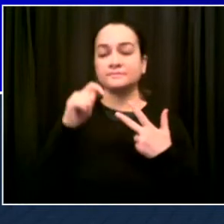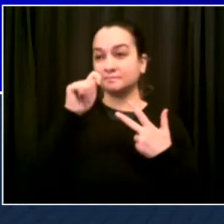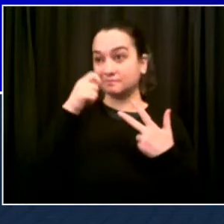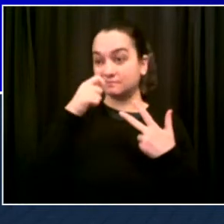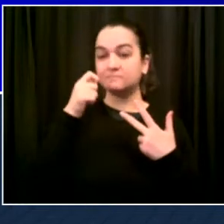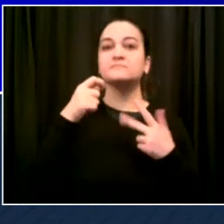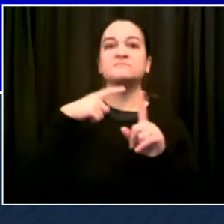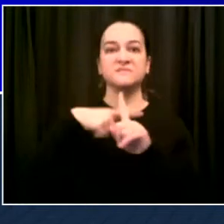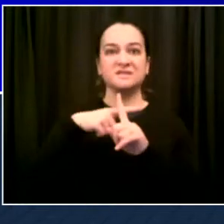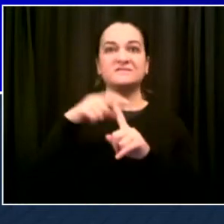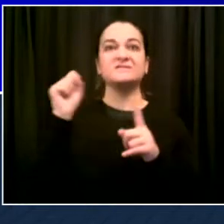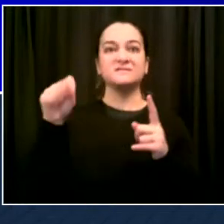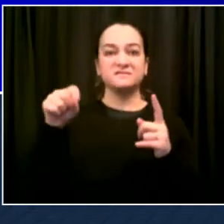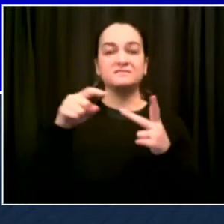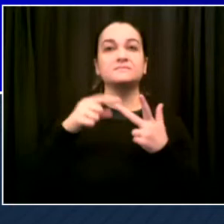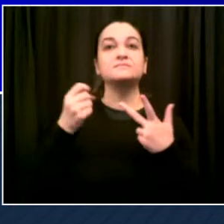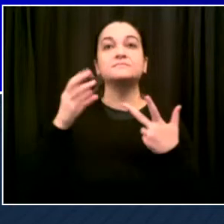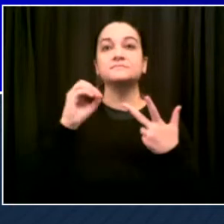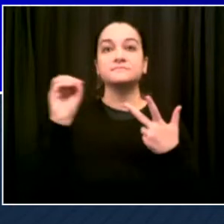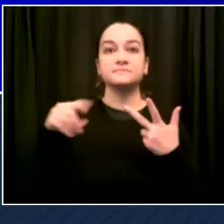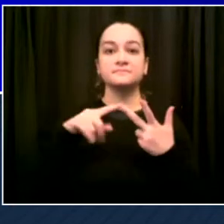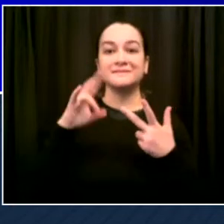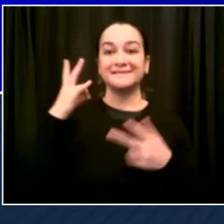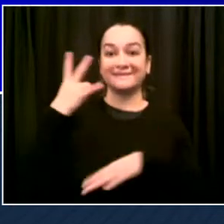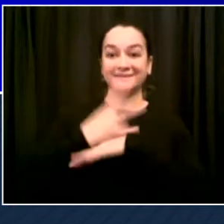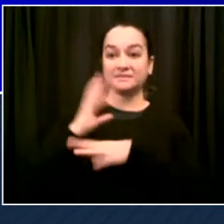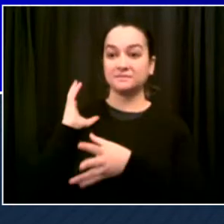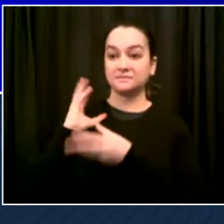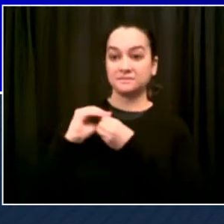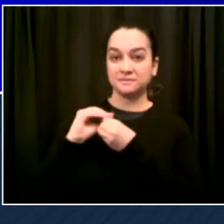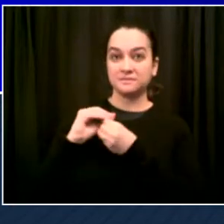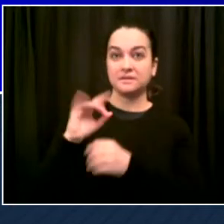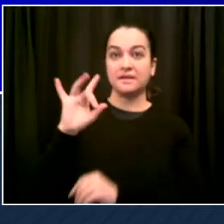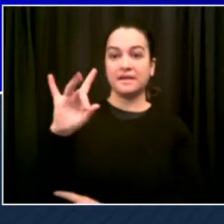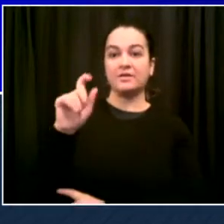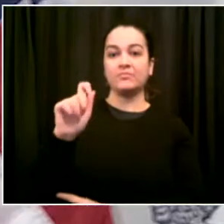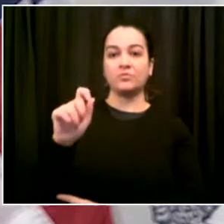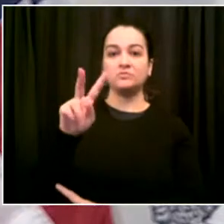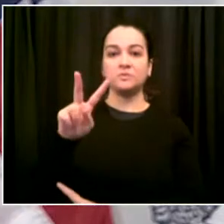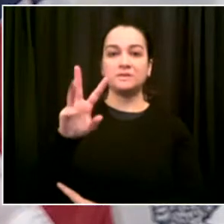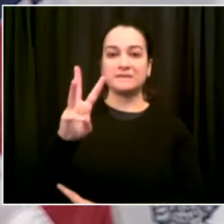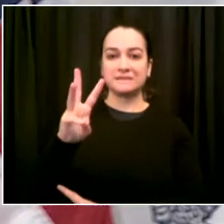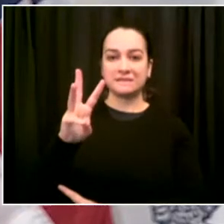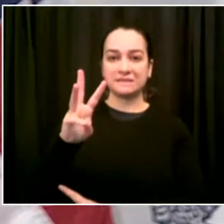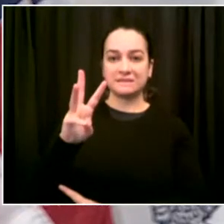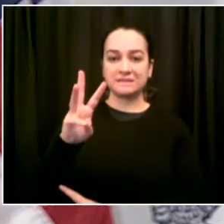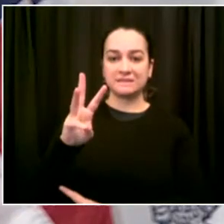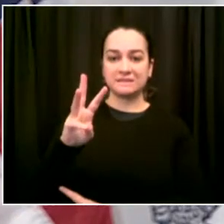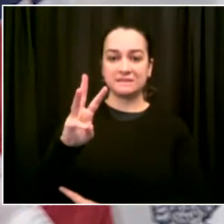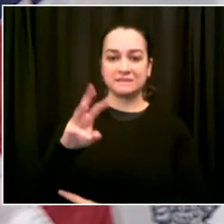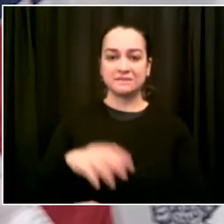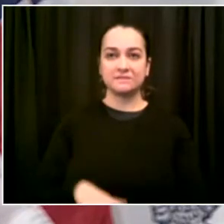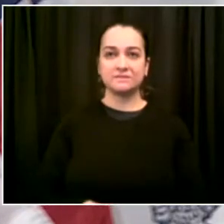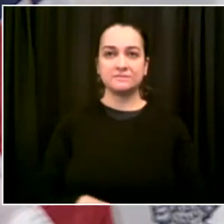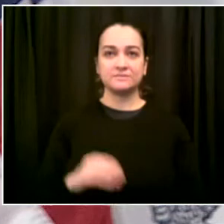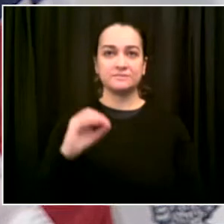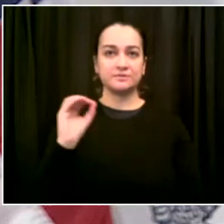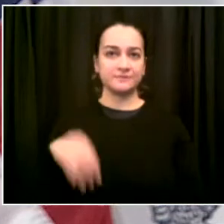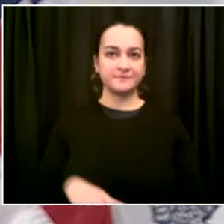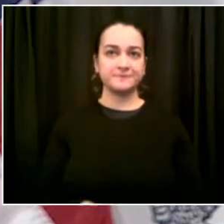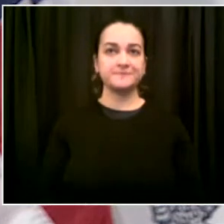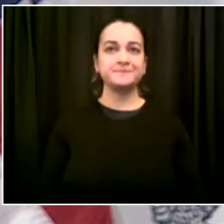7-day rolling average percentage, 8.26%. me do a few words in Spanish on